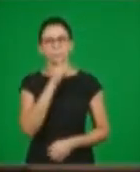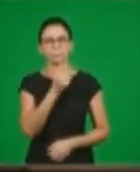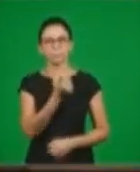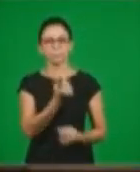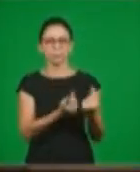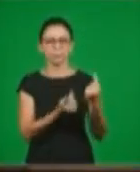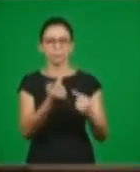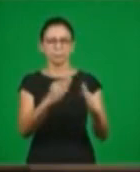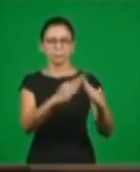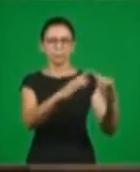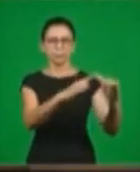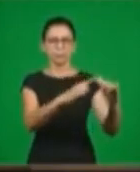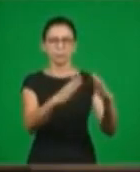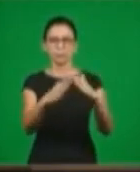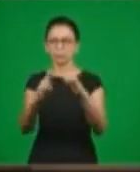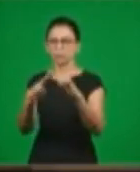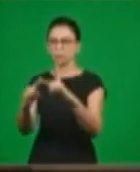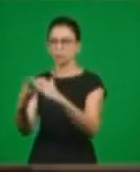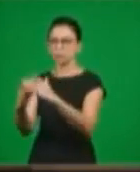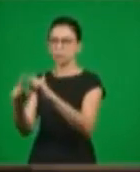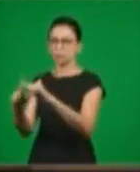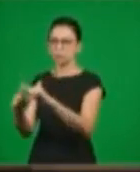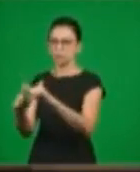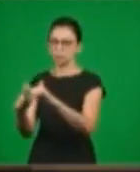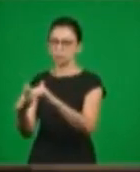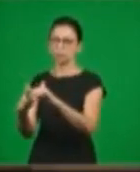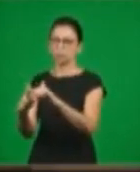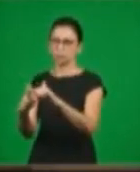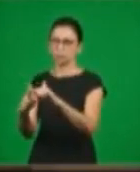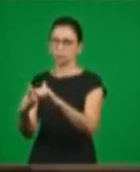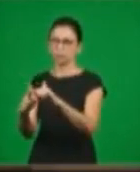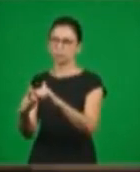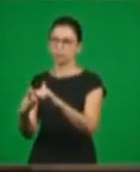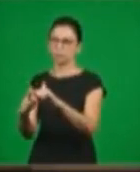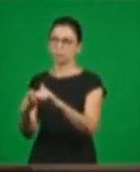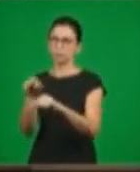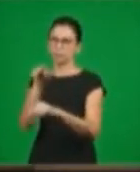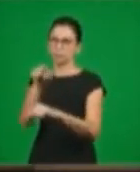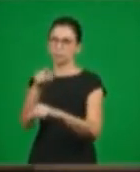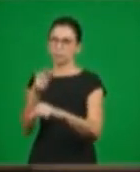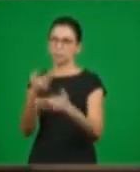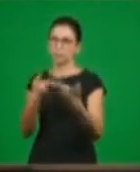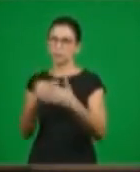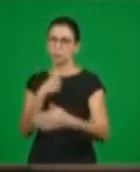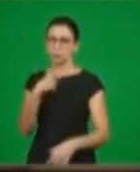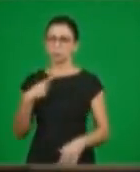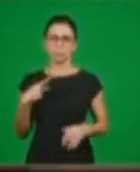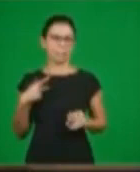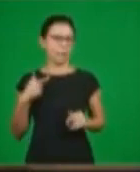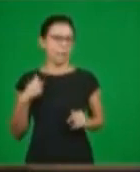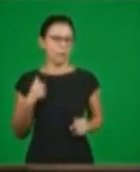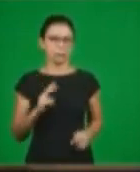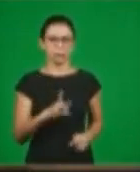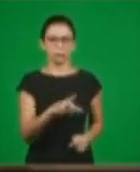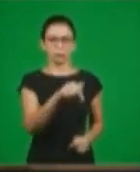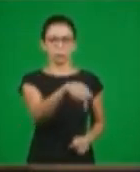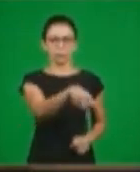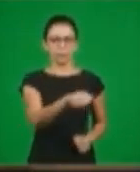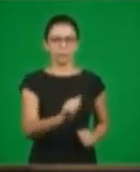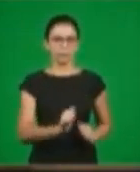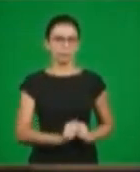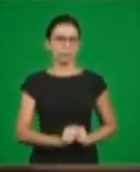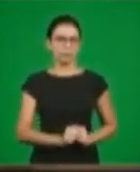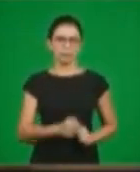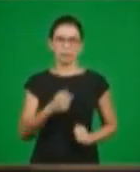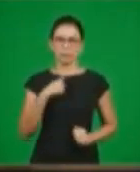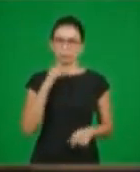So they say, oh, pastor, you have to go to that church. You have to go to do. No, that doesn't exist. You have to change. He got old